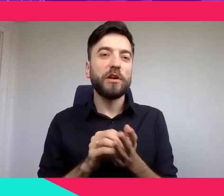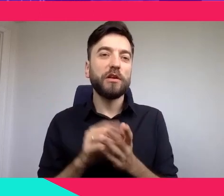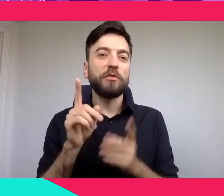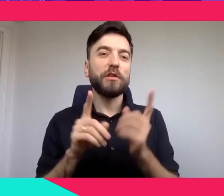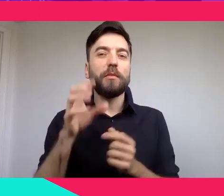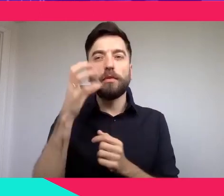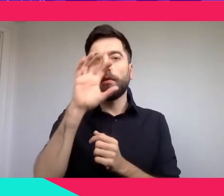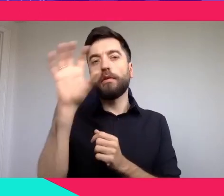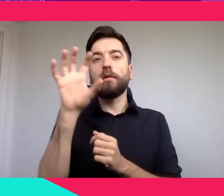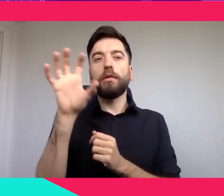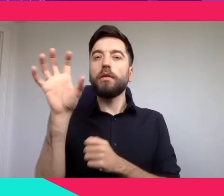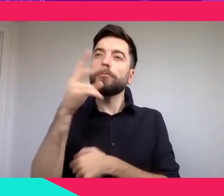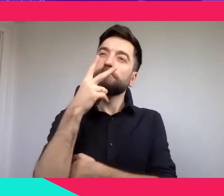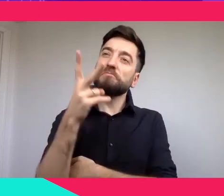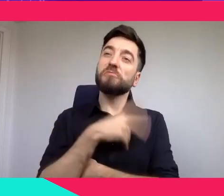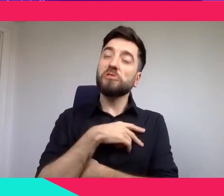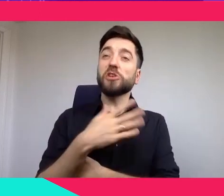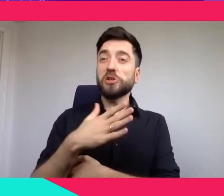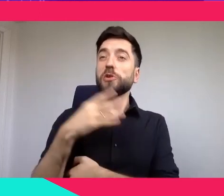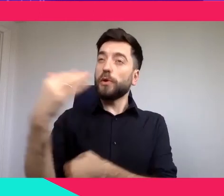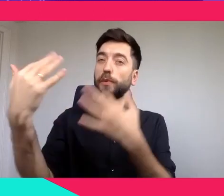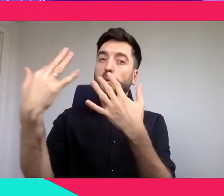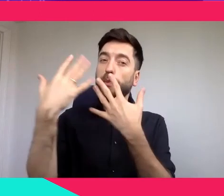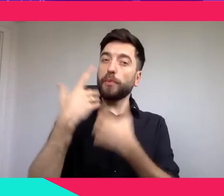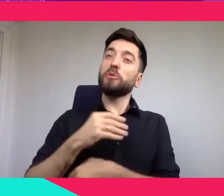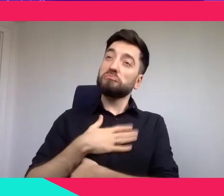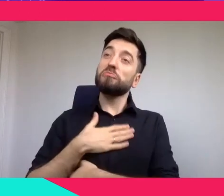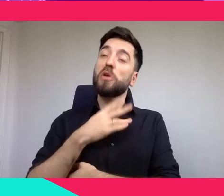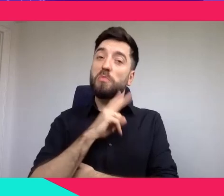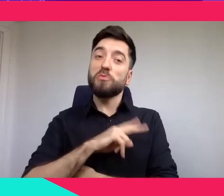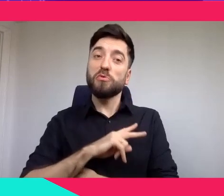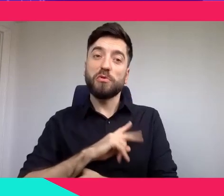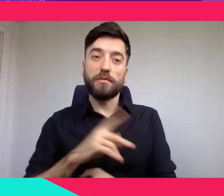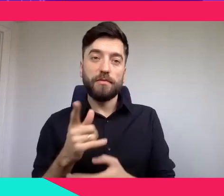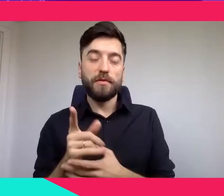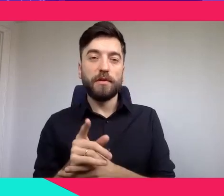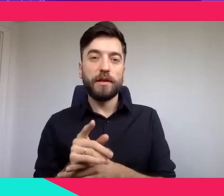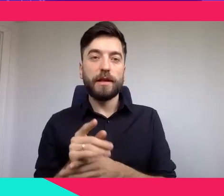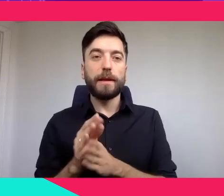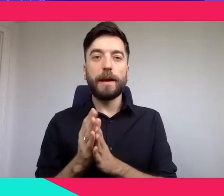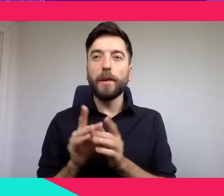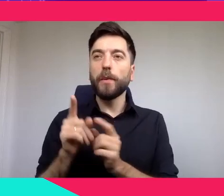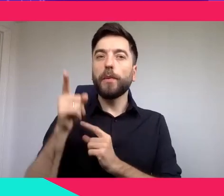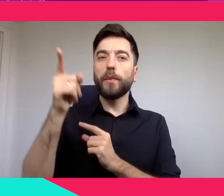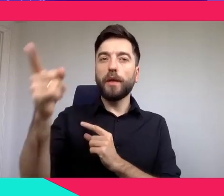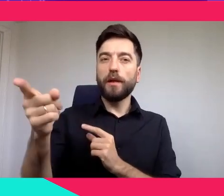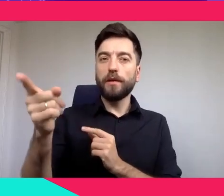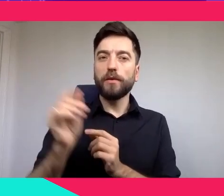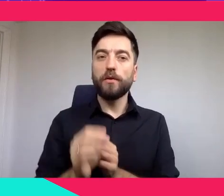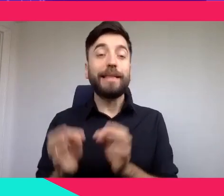with safety distances, but it's also become a toolbox.